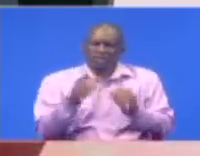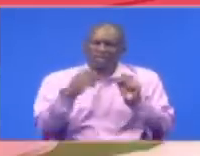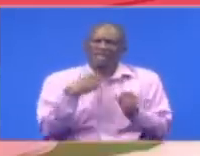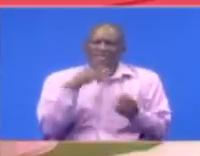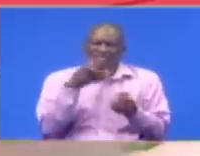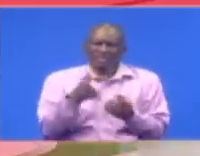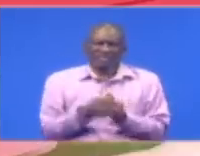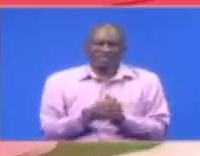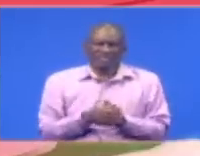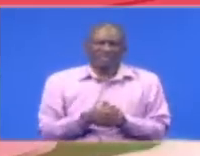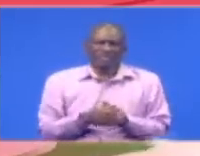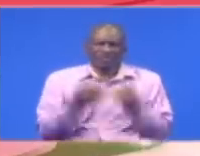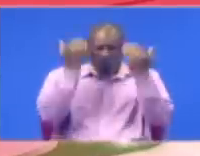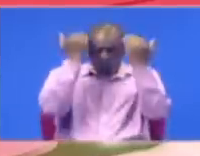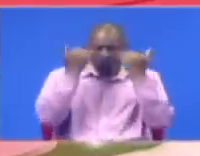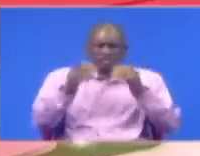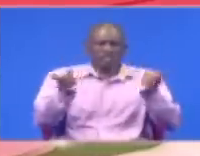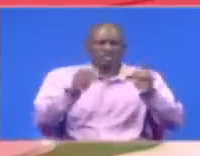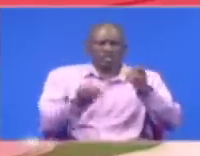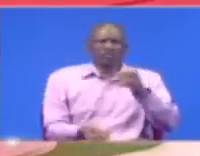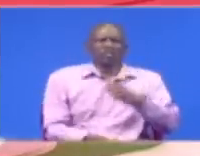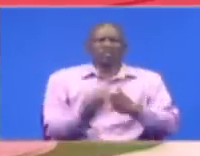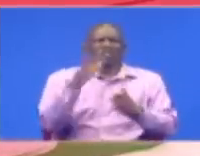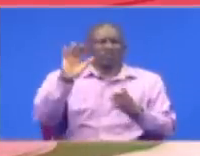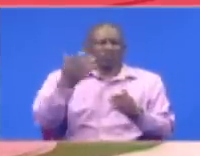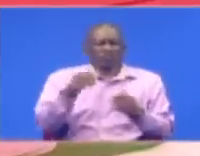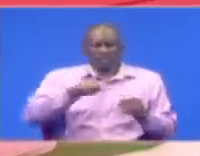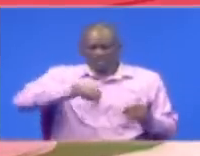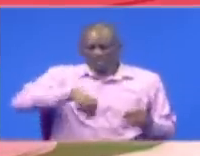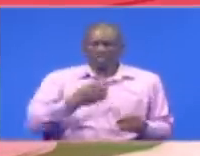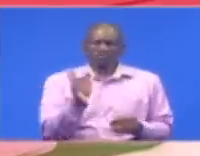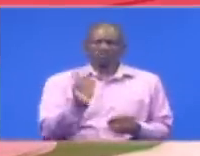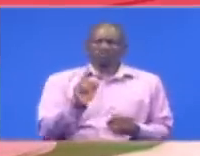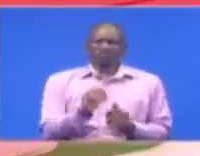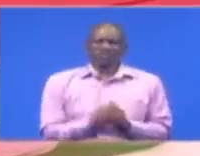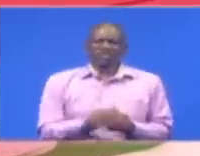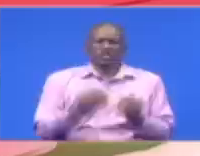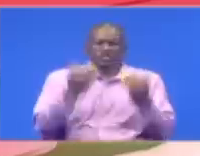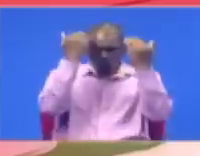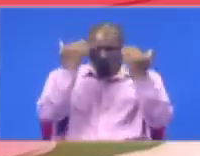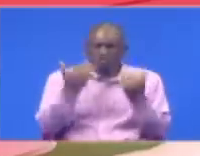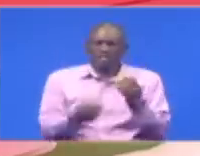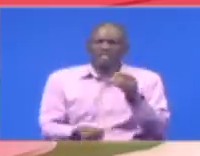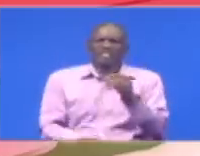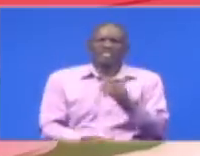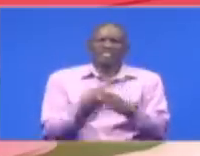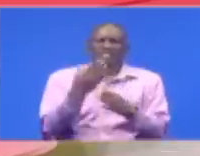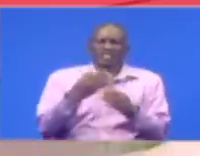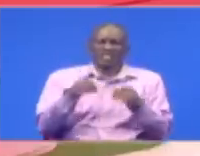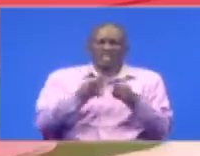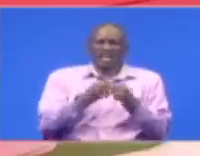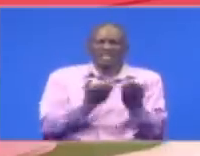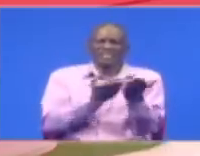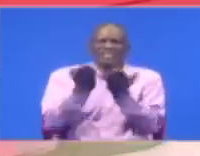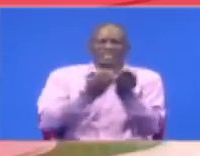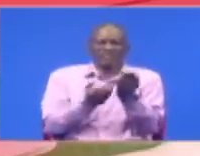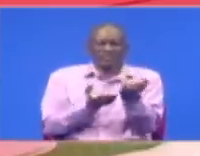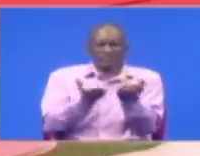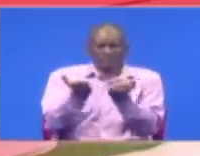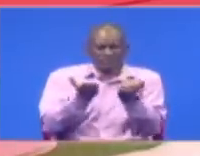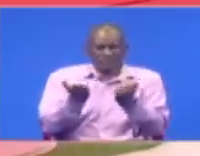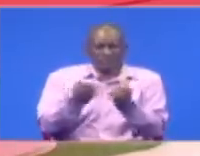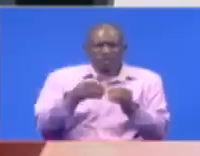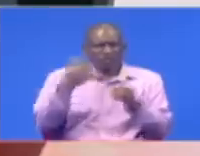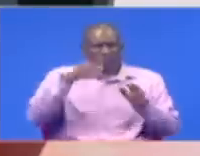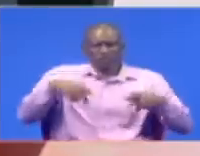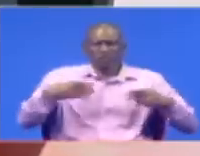this? Judiciary is not created for itself. Judiciary is created as a service industry to the